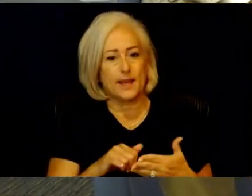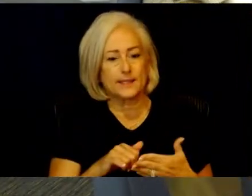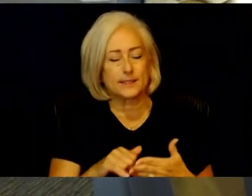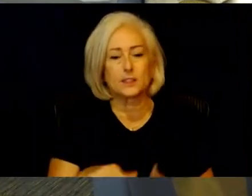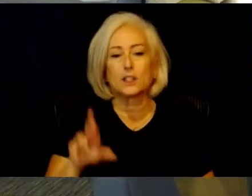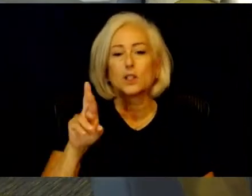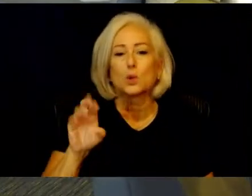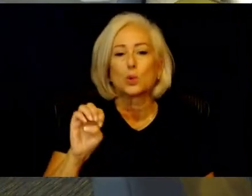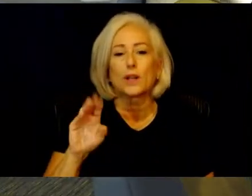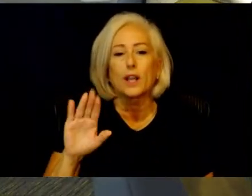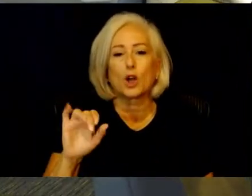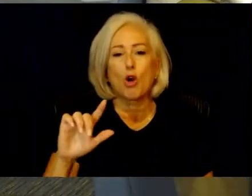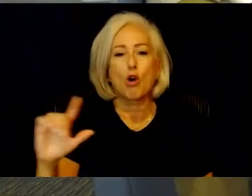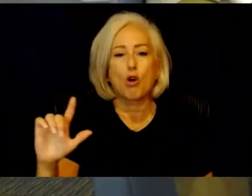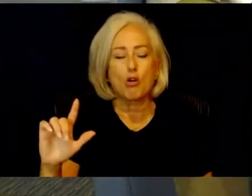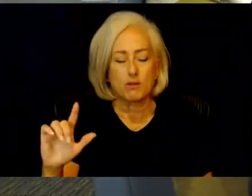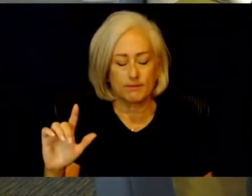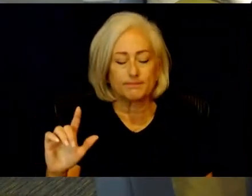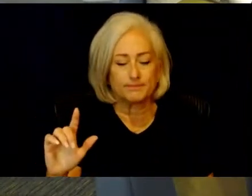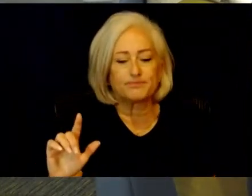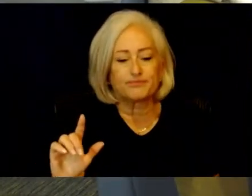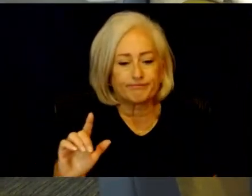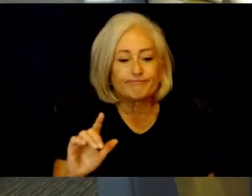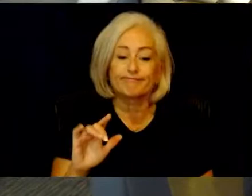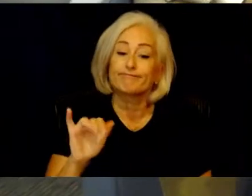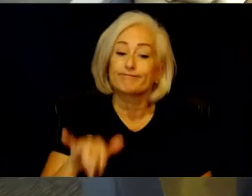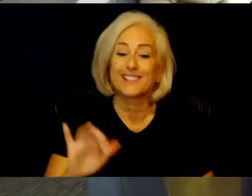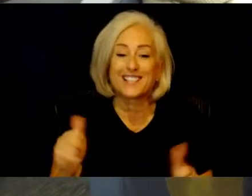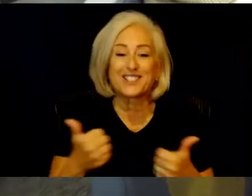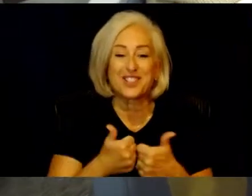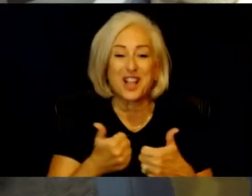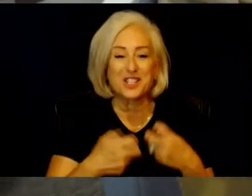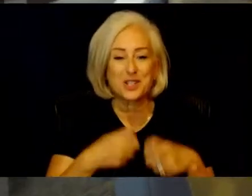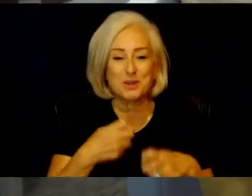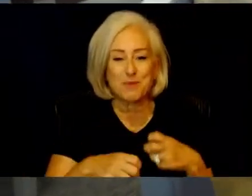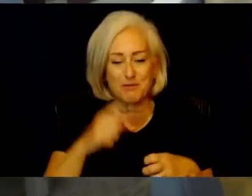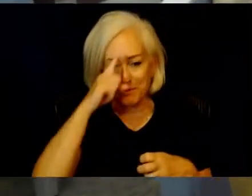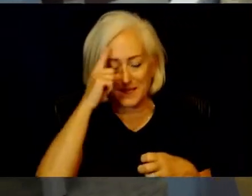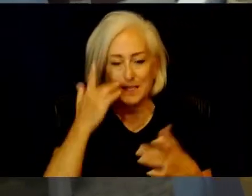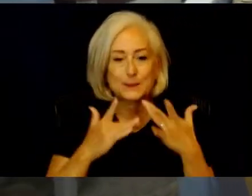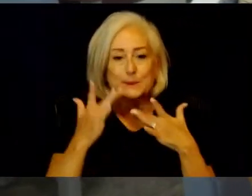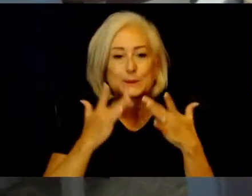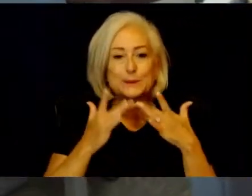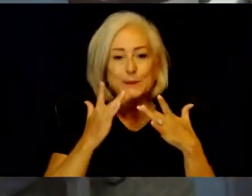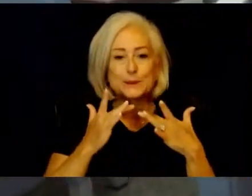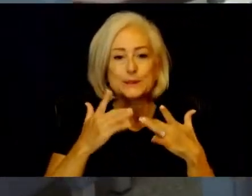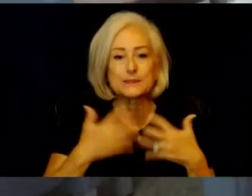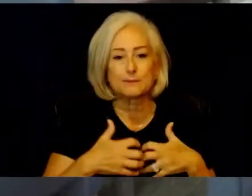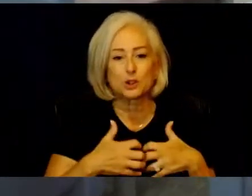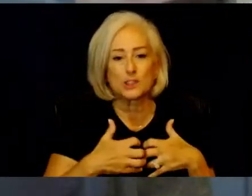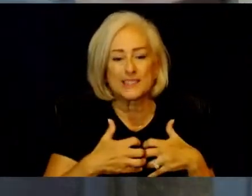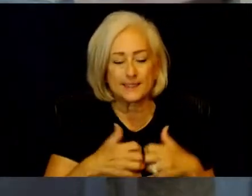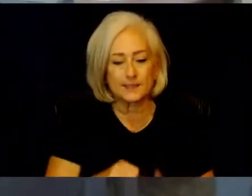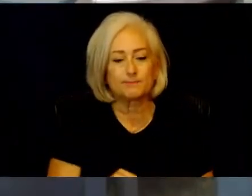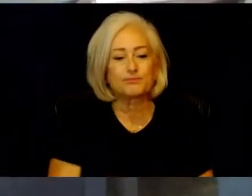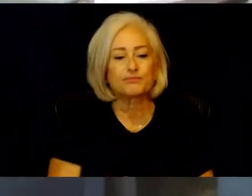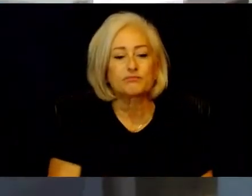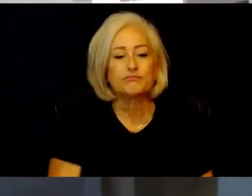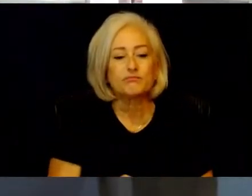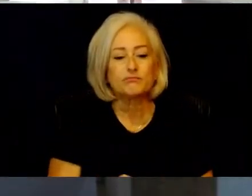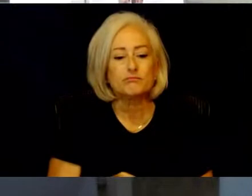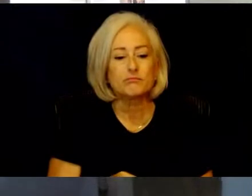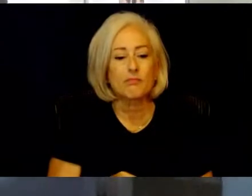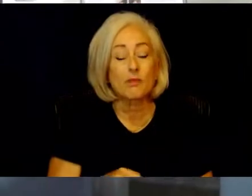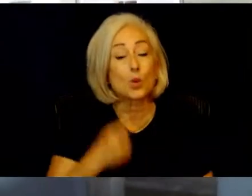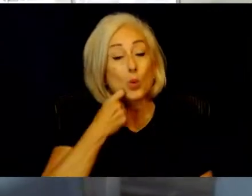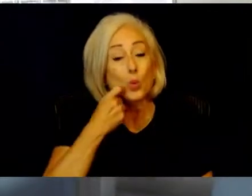has been a challenging issue, mainly because of the shortage of the recalled machines. The latest updates I got